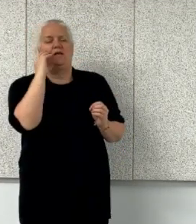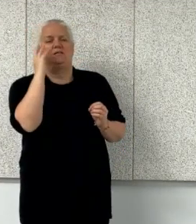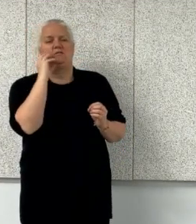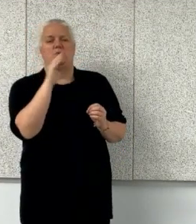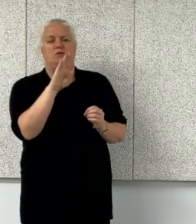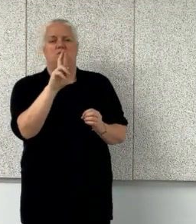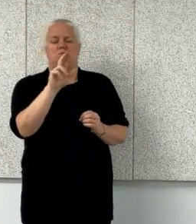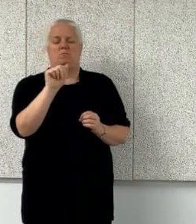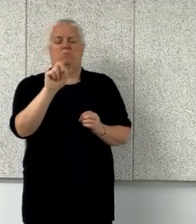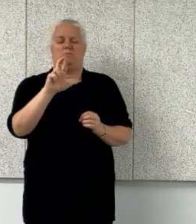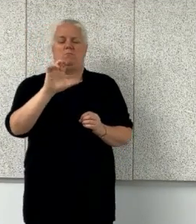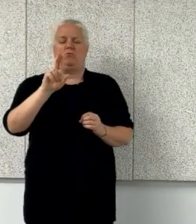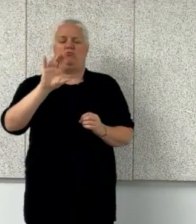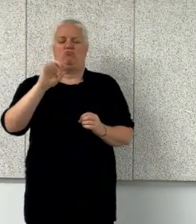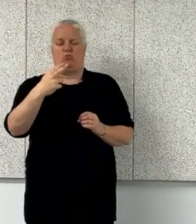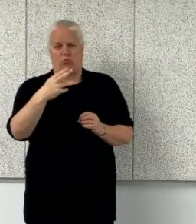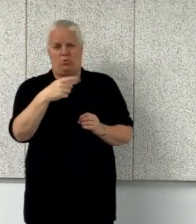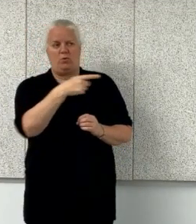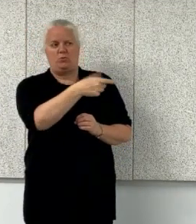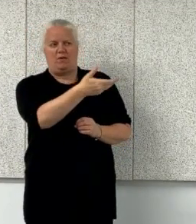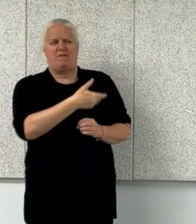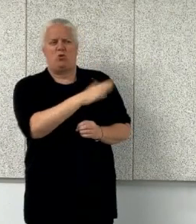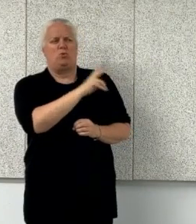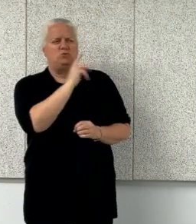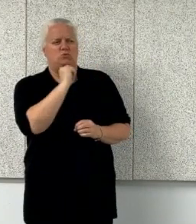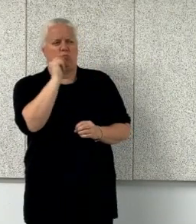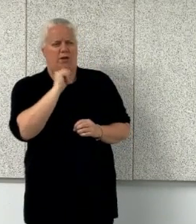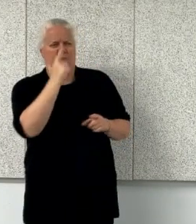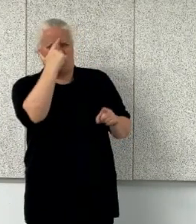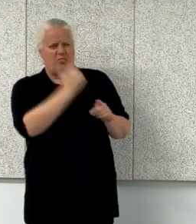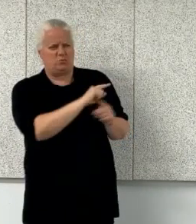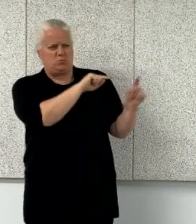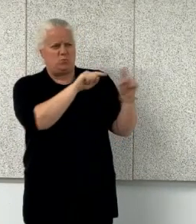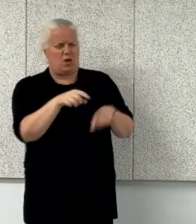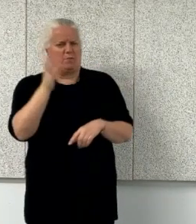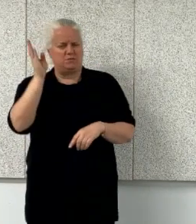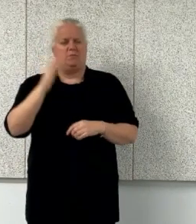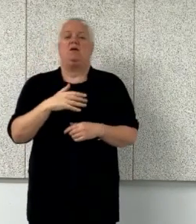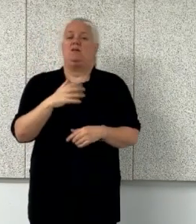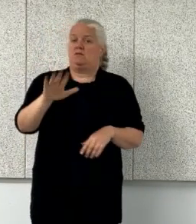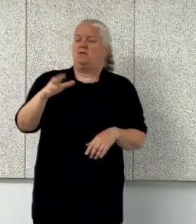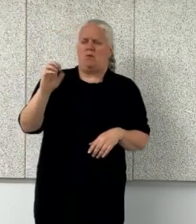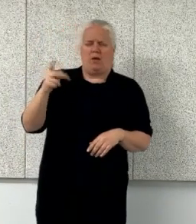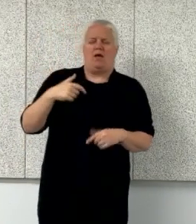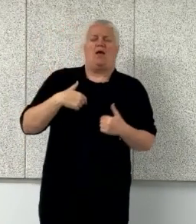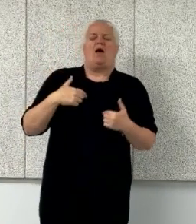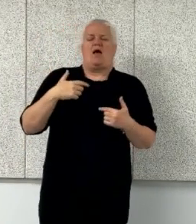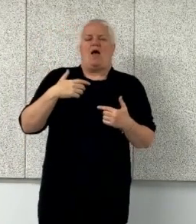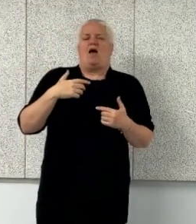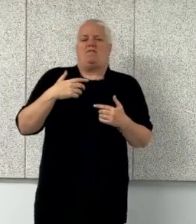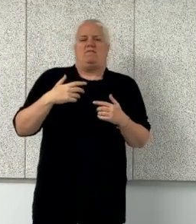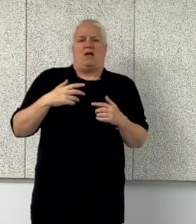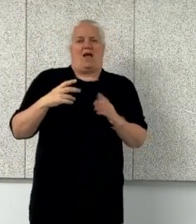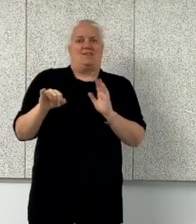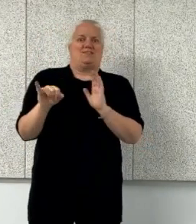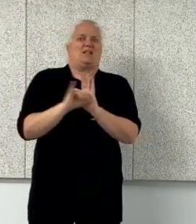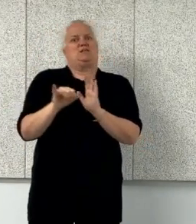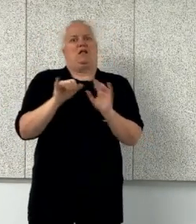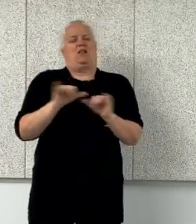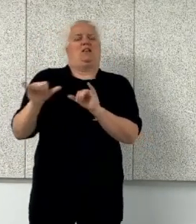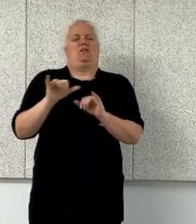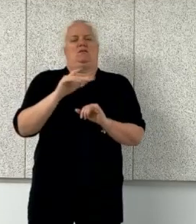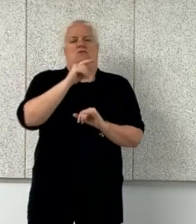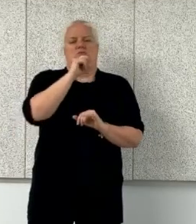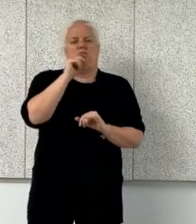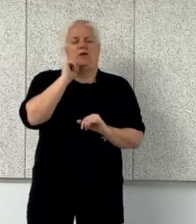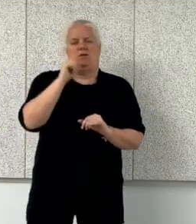my gosh, yeah, well, Emily helped set that up. I have an identical twin brother who works in ticketing and marketing for the Miami Dolphins and